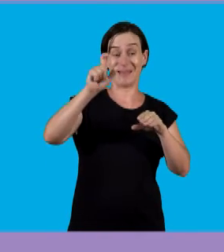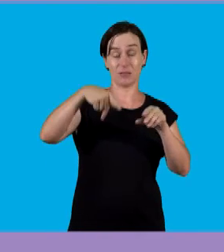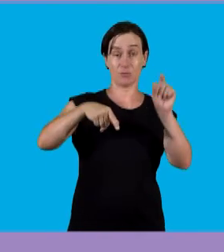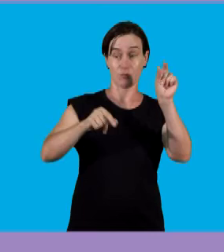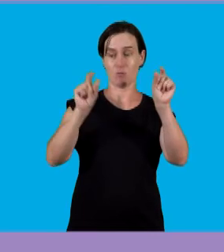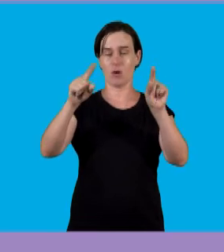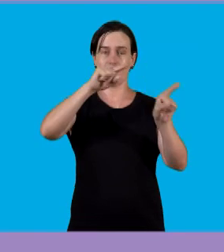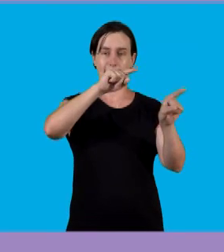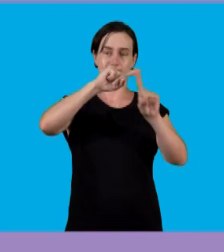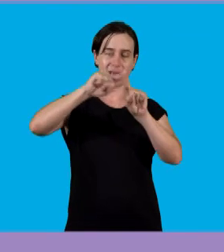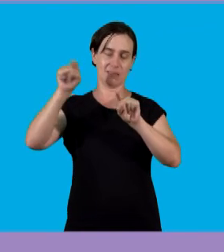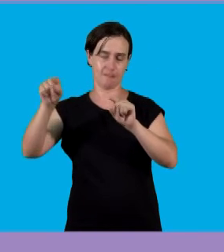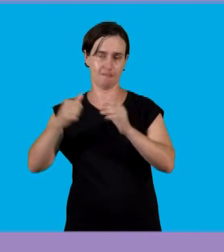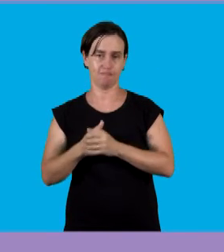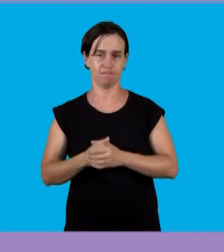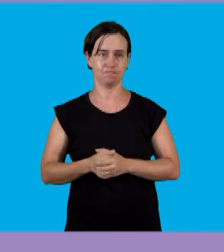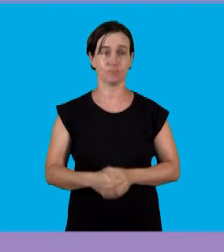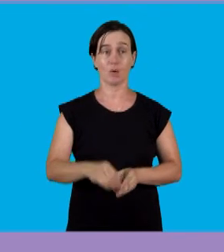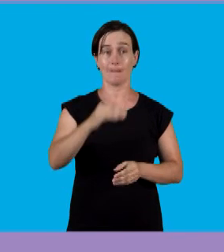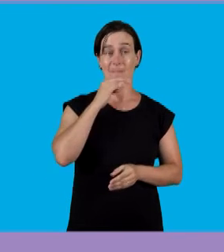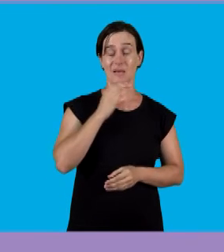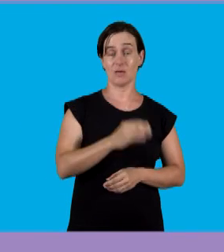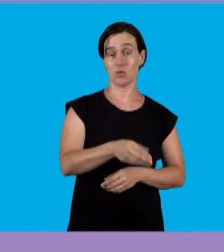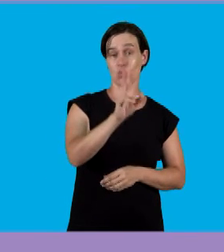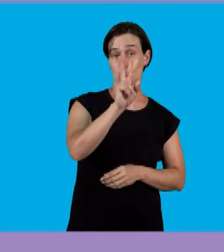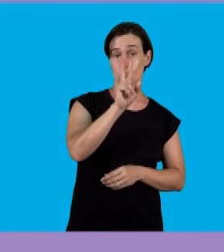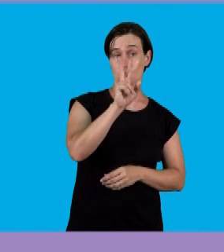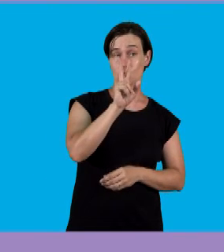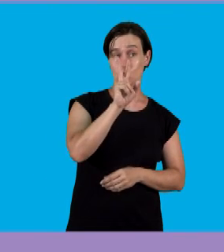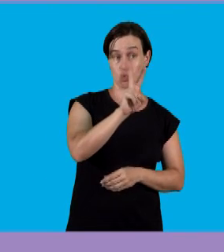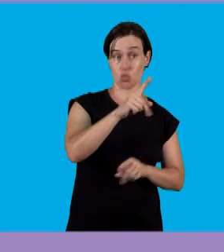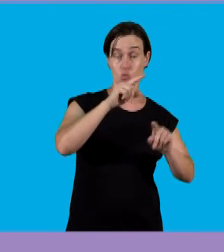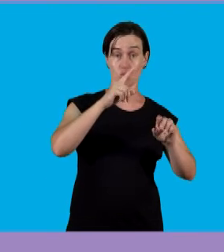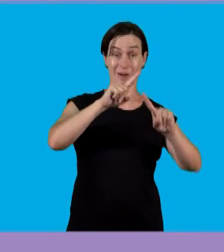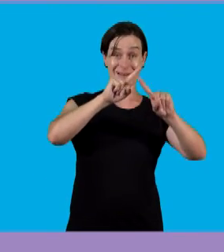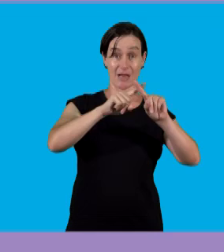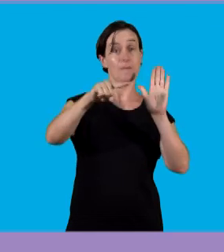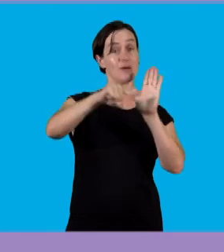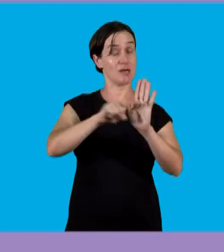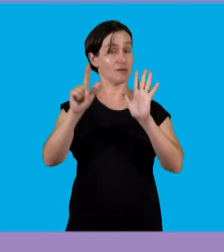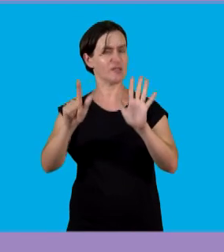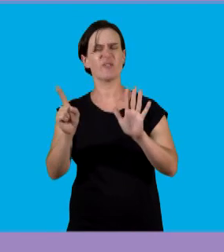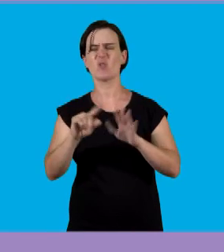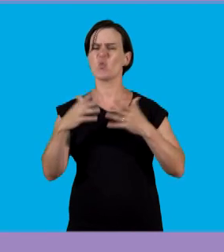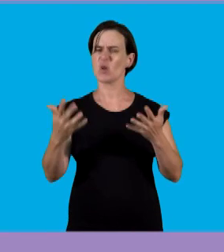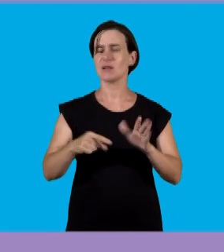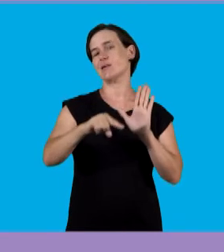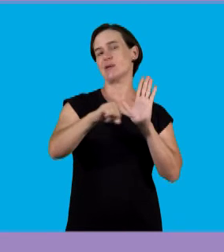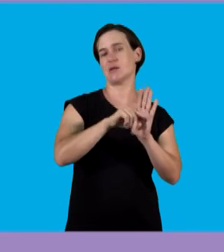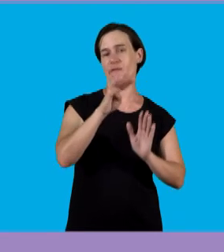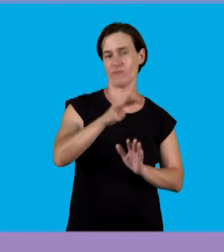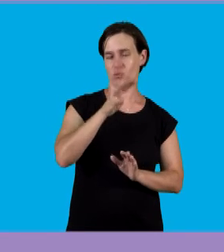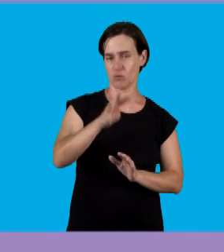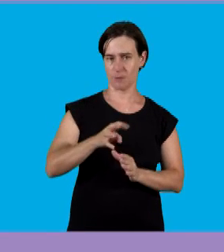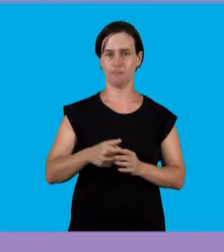are multiplying powers of the same base, we add the exponents. So we are going to multiply the 2 and the negative 7. So